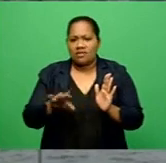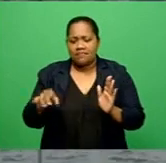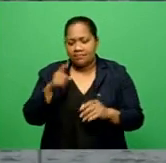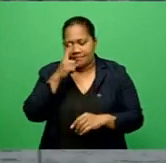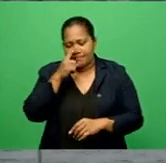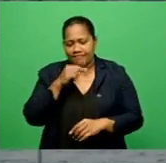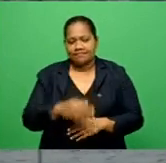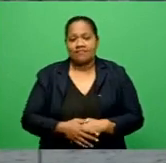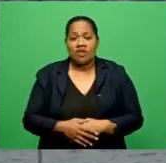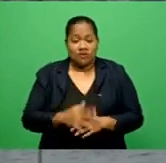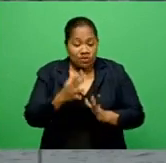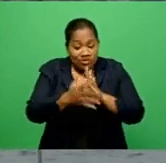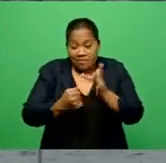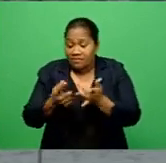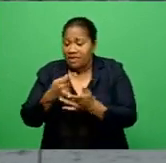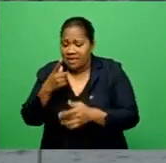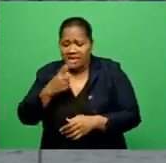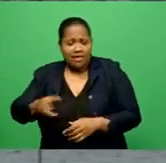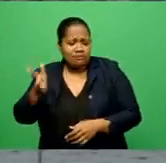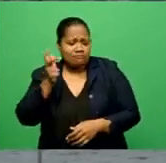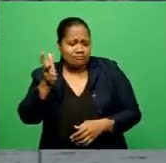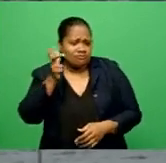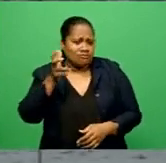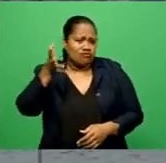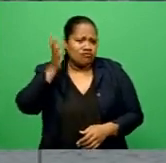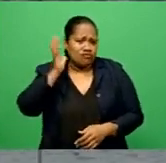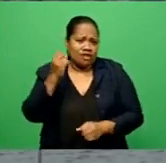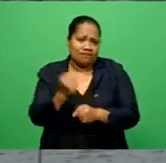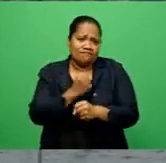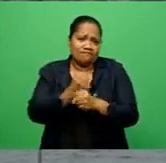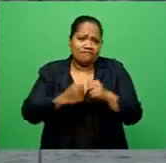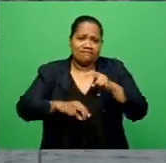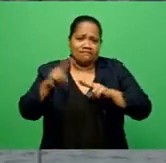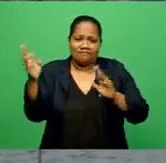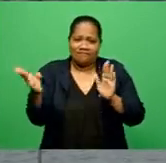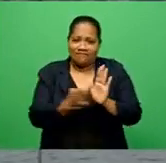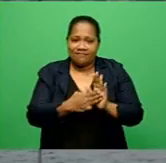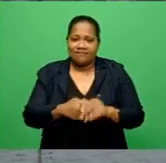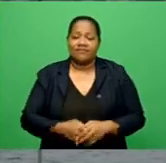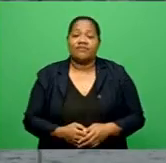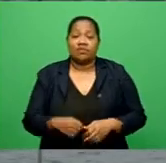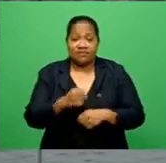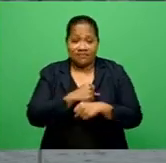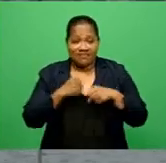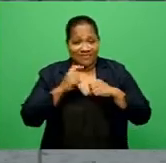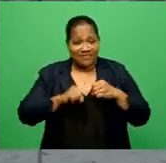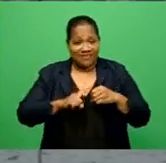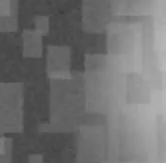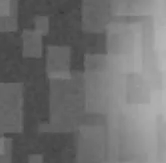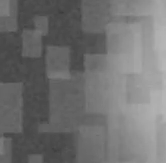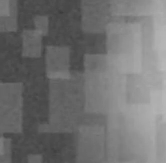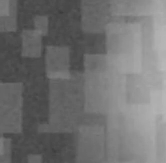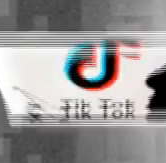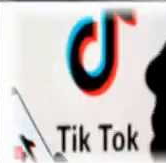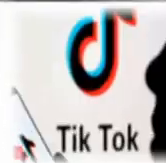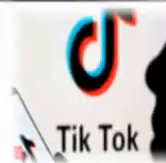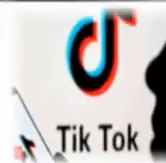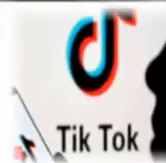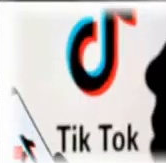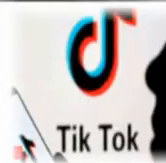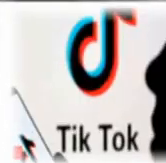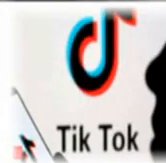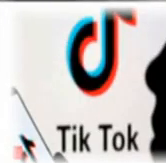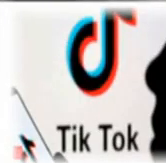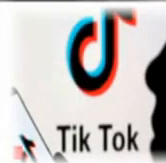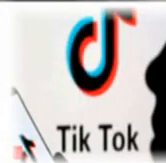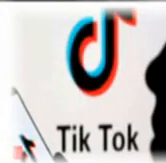these stories and others, you can tune in daily to our sister radio station, Gold FM. To our poll question, this week we are asking, do you